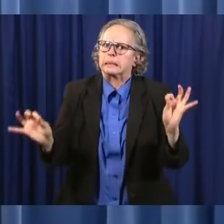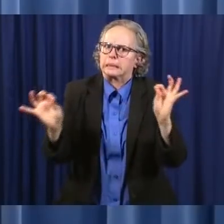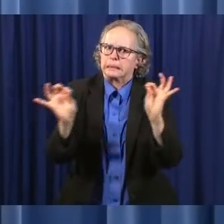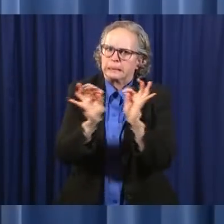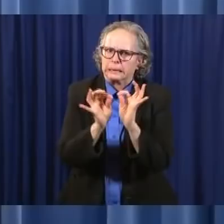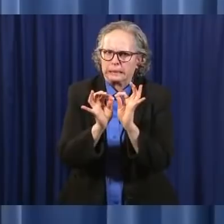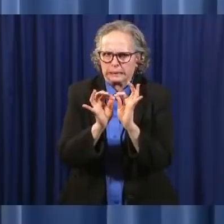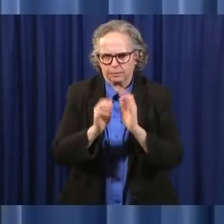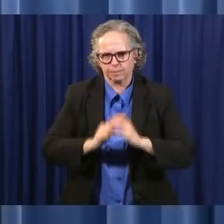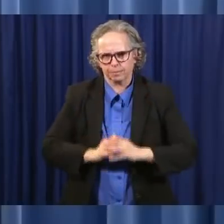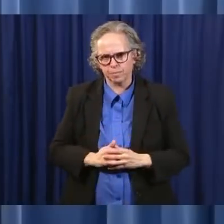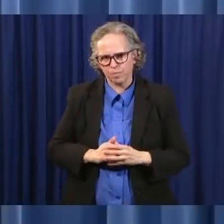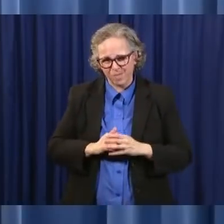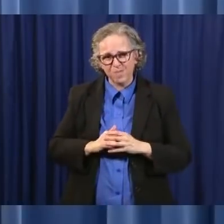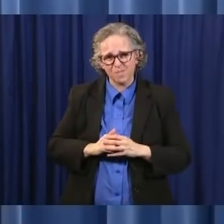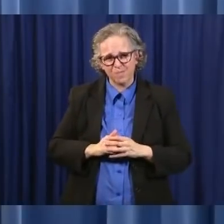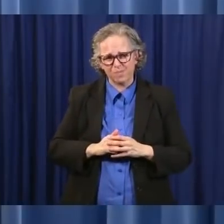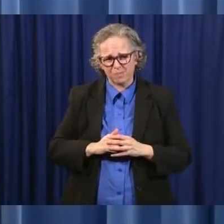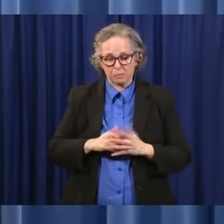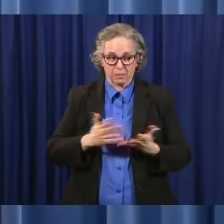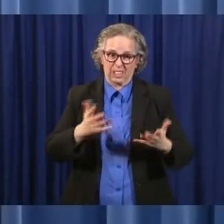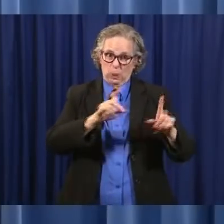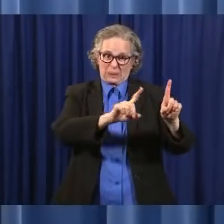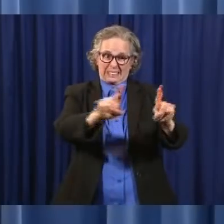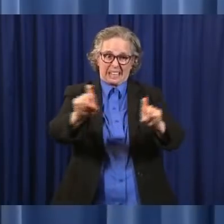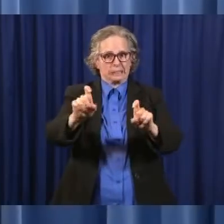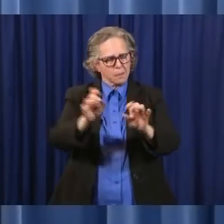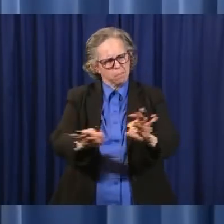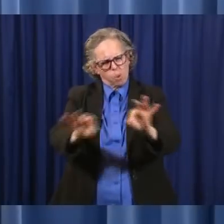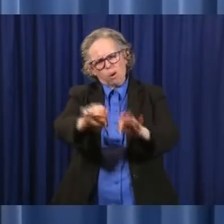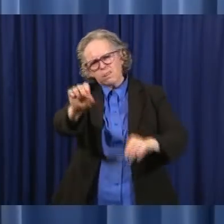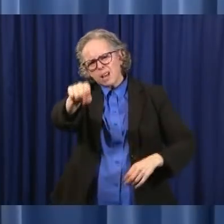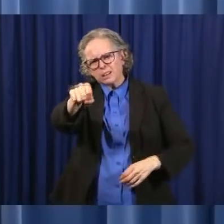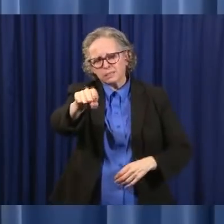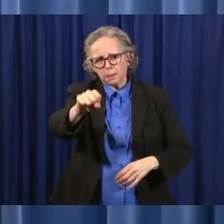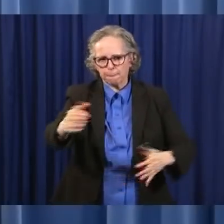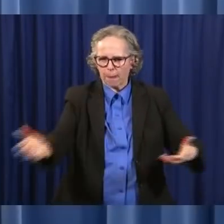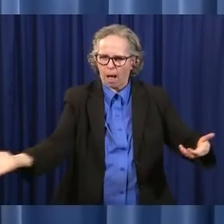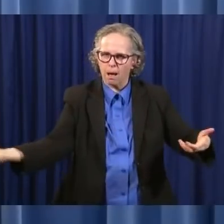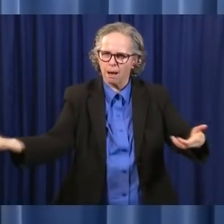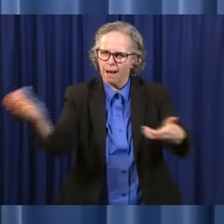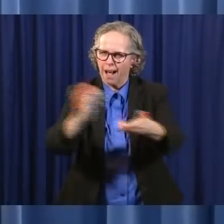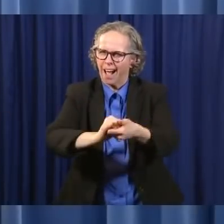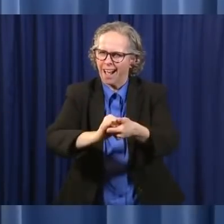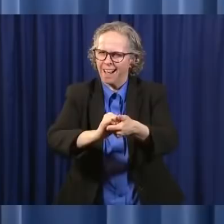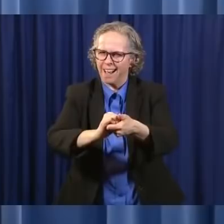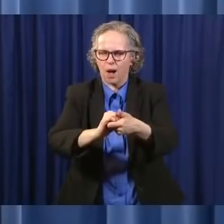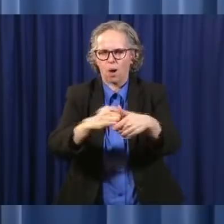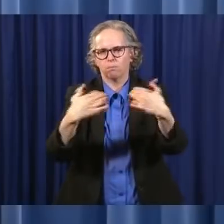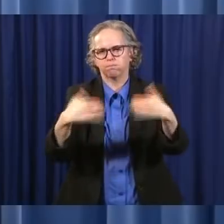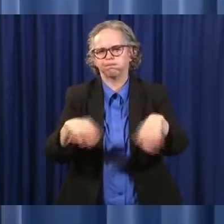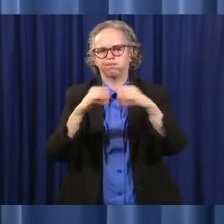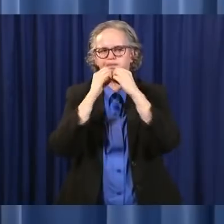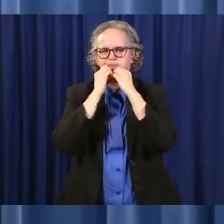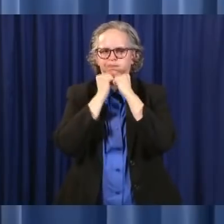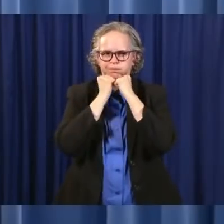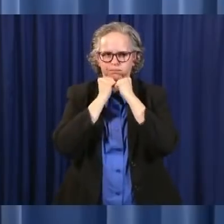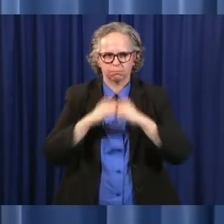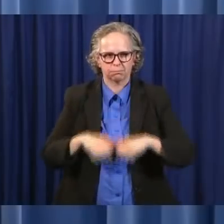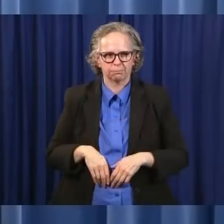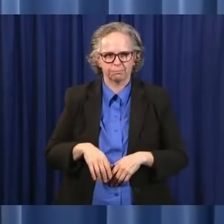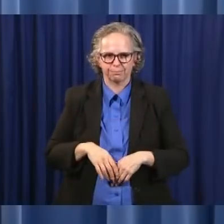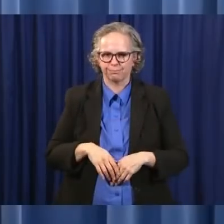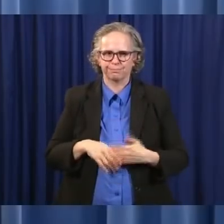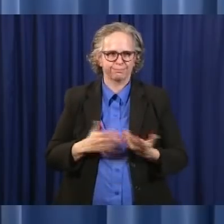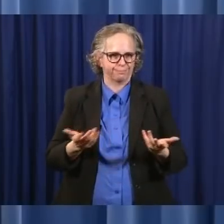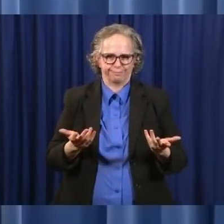So testing is very important. But it is not the entire picture in regard to the nursing homes, and we have